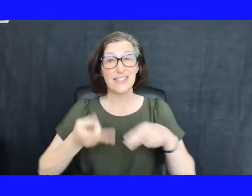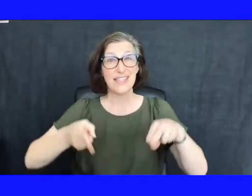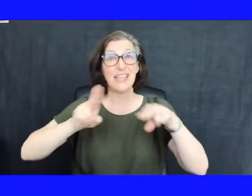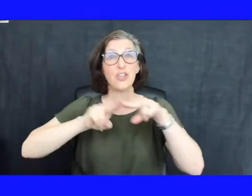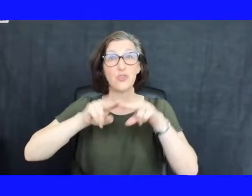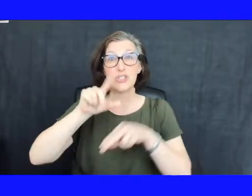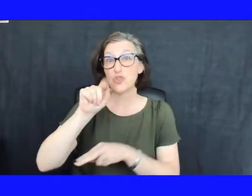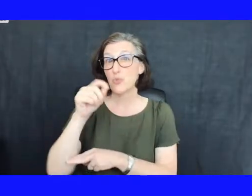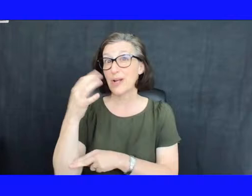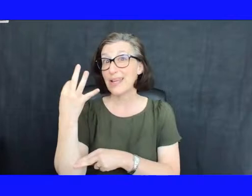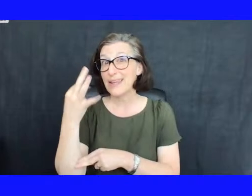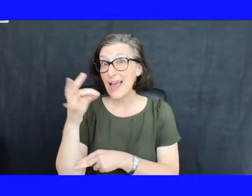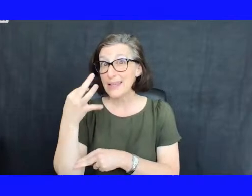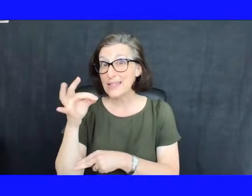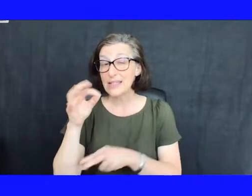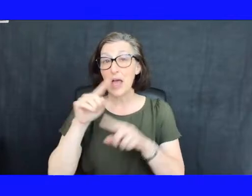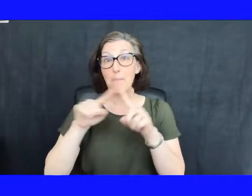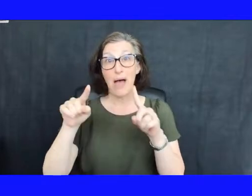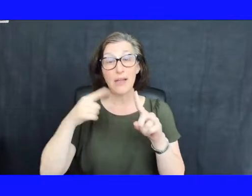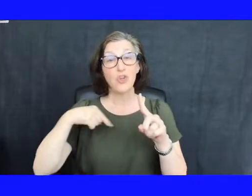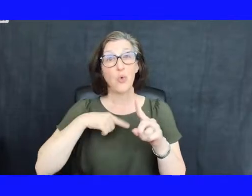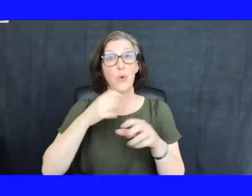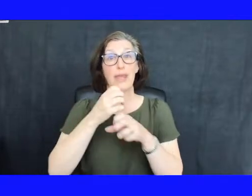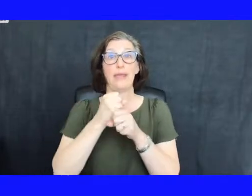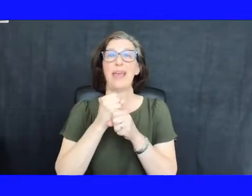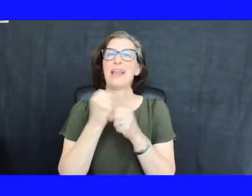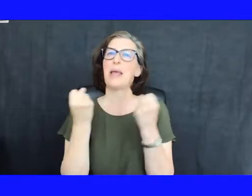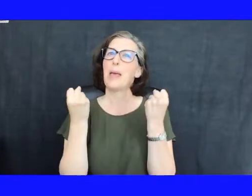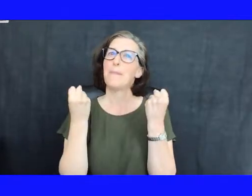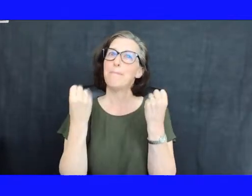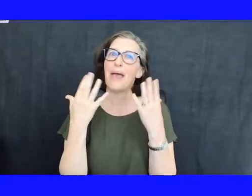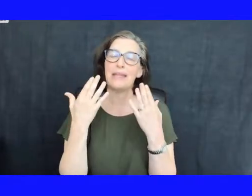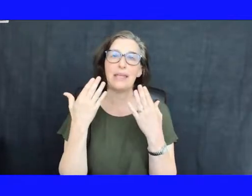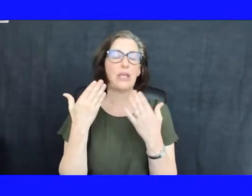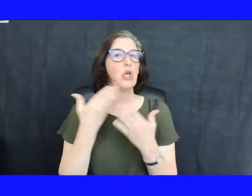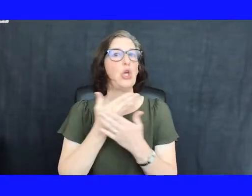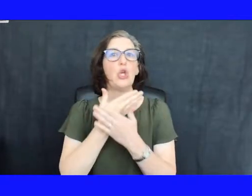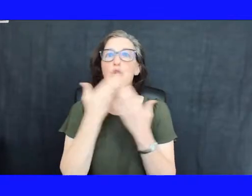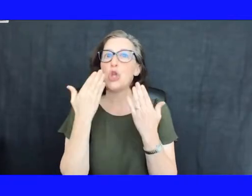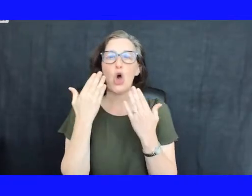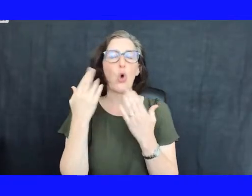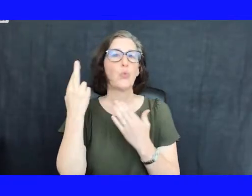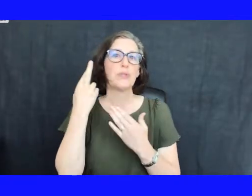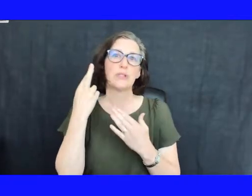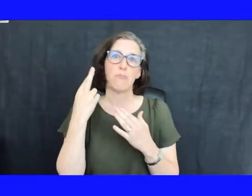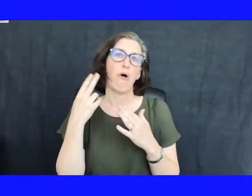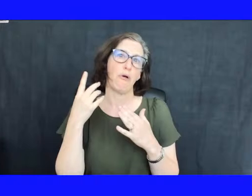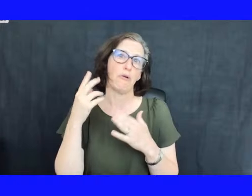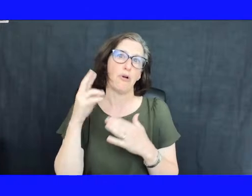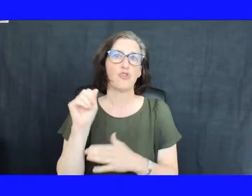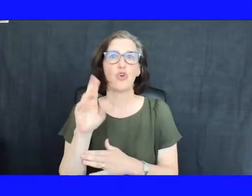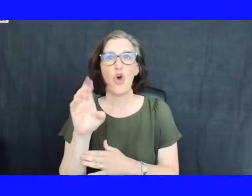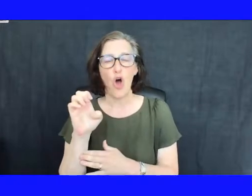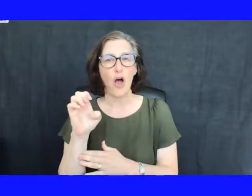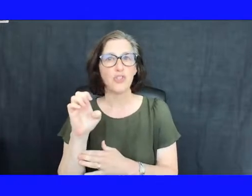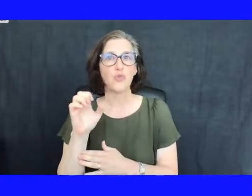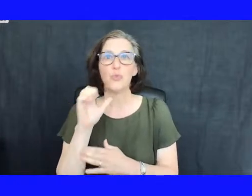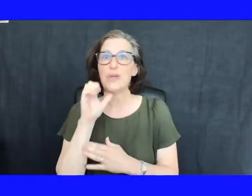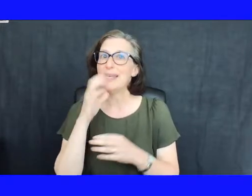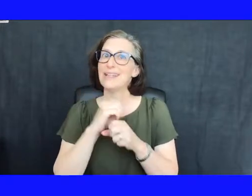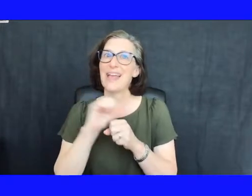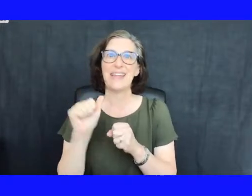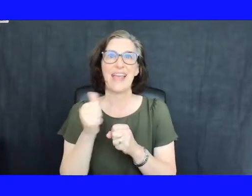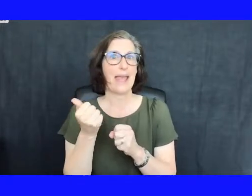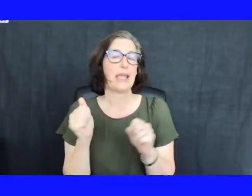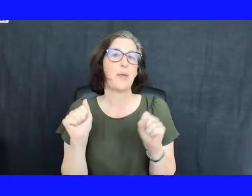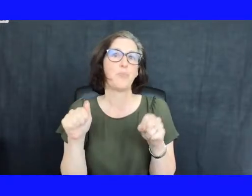no probable cause determinations. What we have found recently over the past, I think, a little bit more than a year,